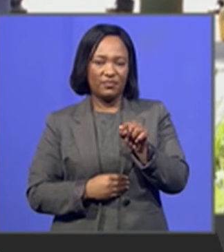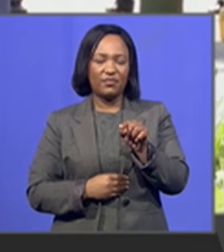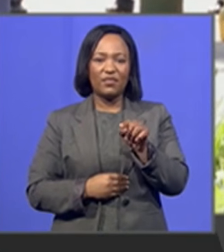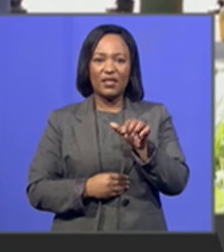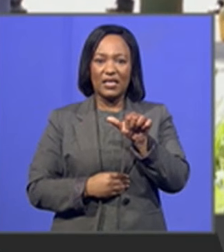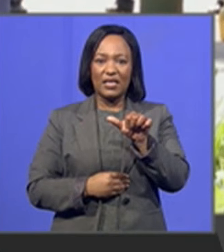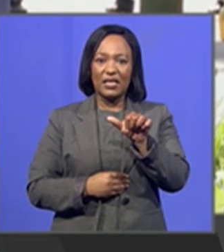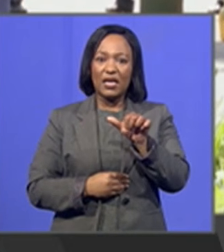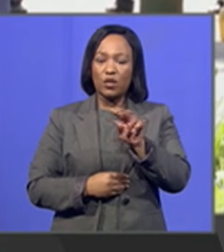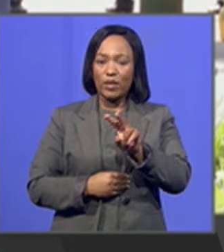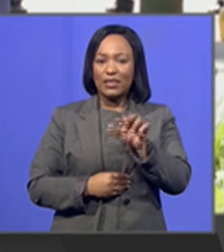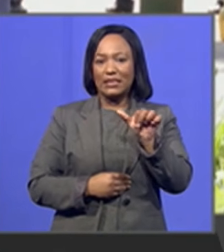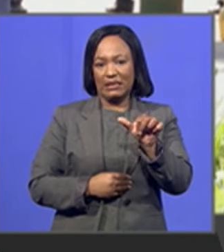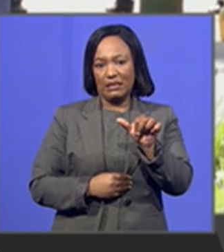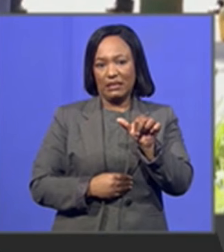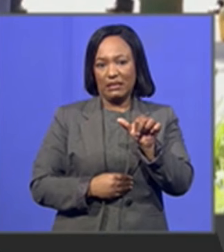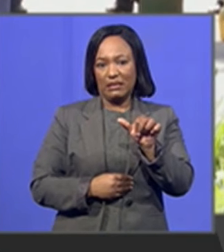26 Motsheanong.